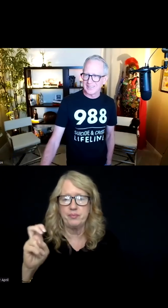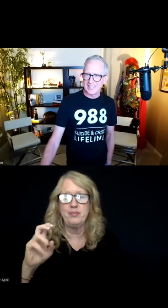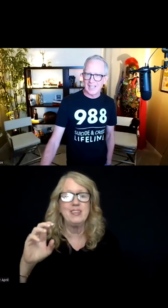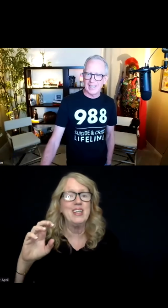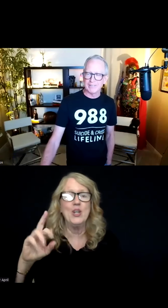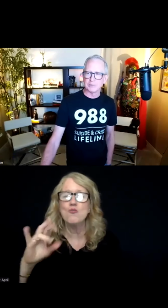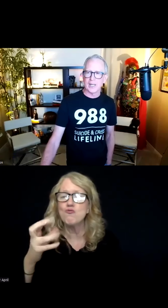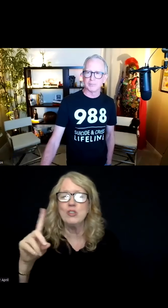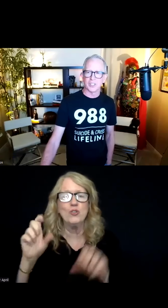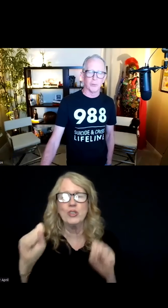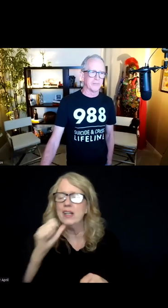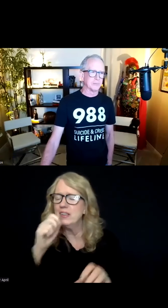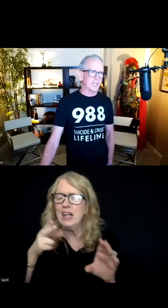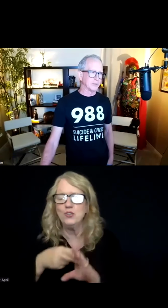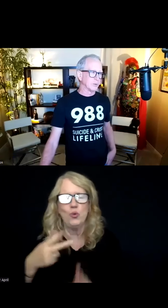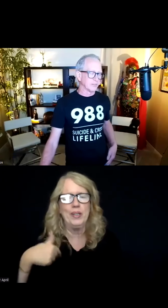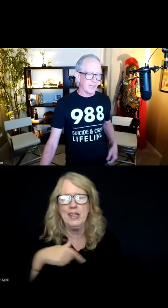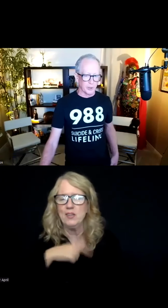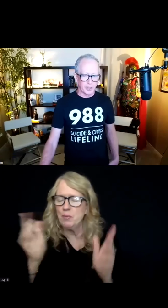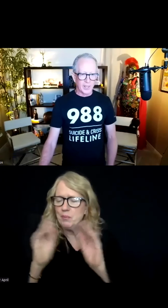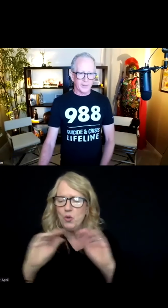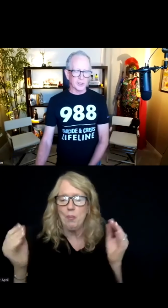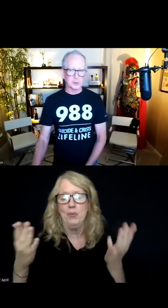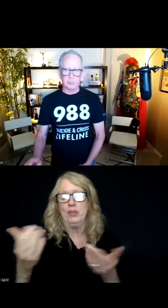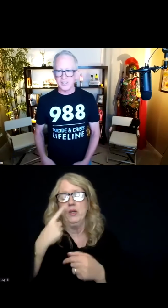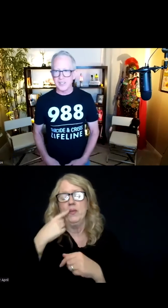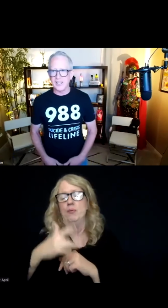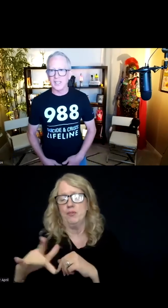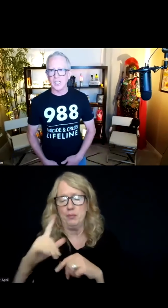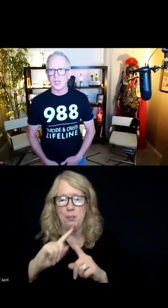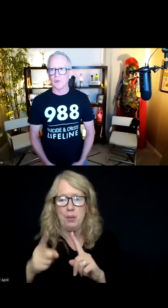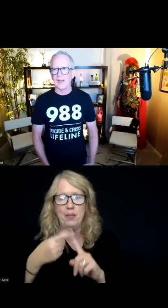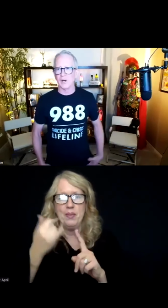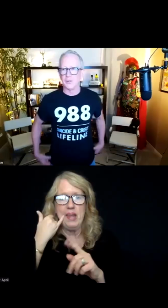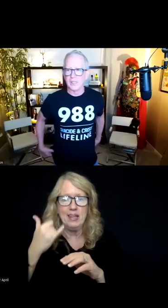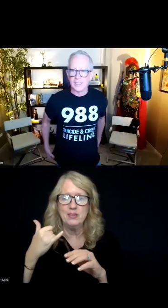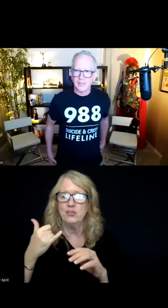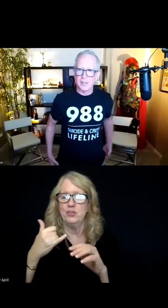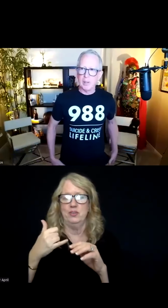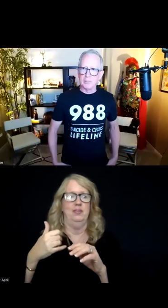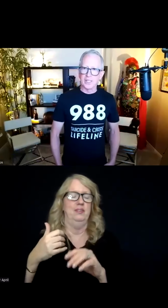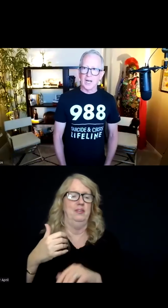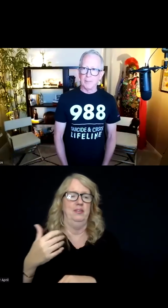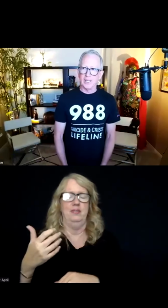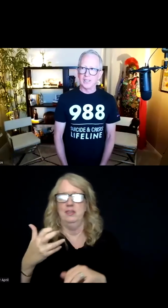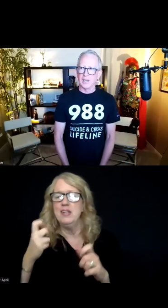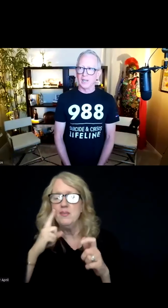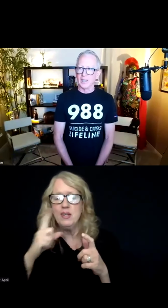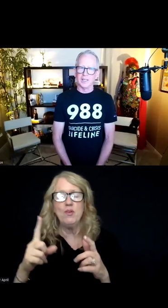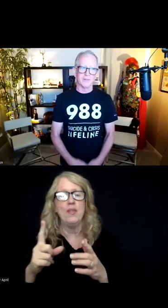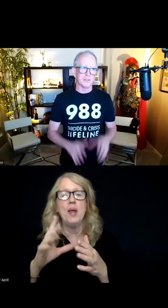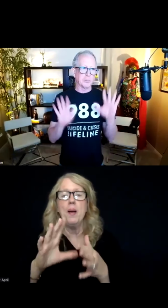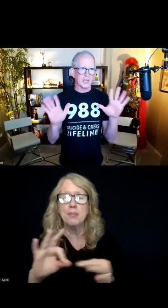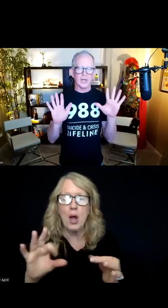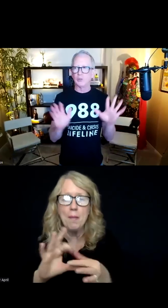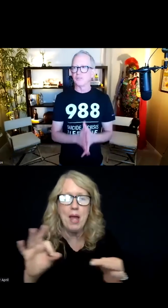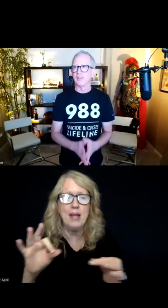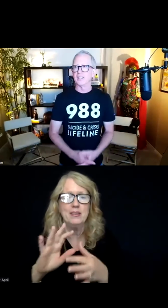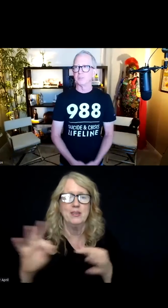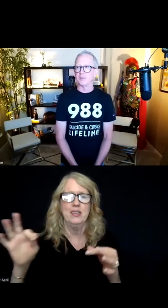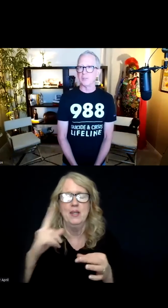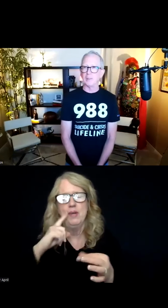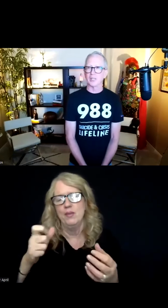us today from SAMHSA. No one from SAMHSA was available. They're sprinting around the public comment. They're sprinting on a